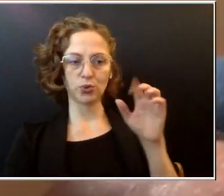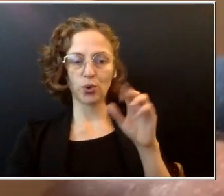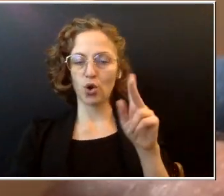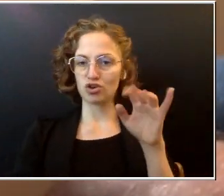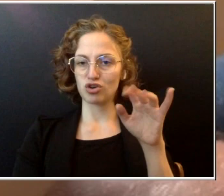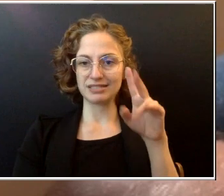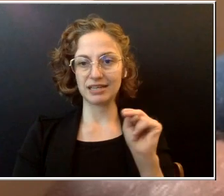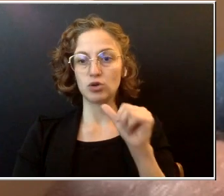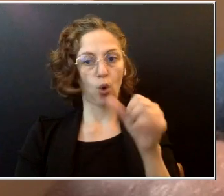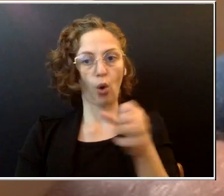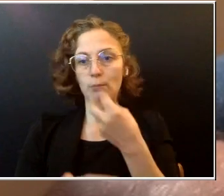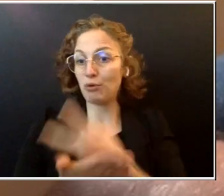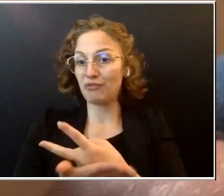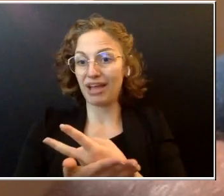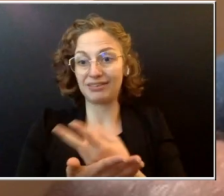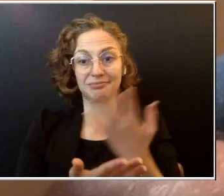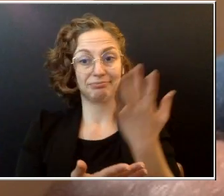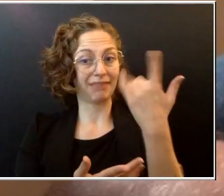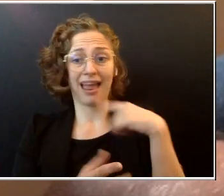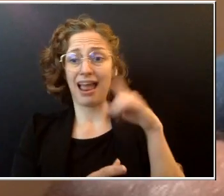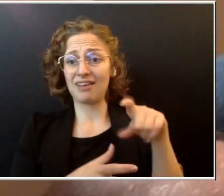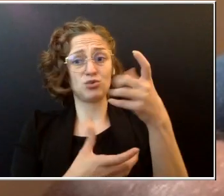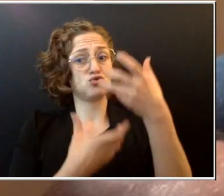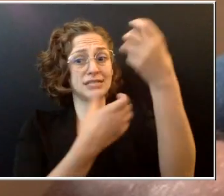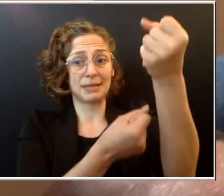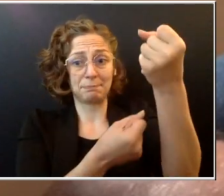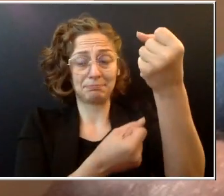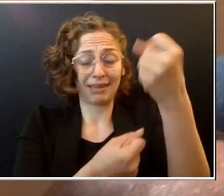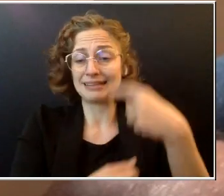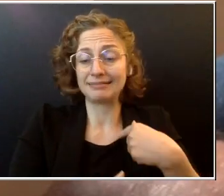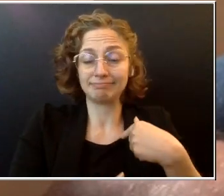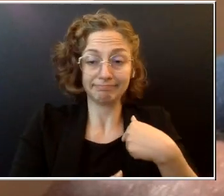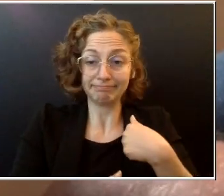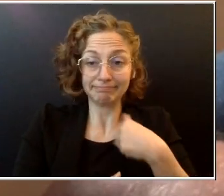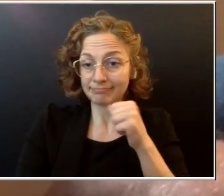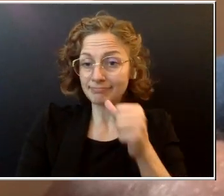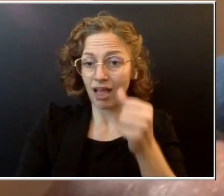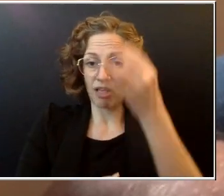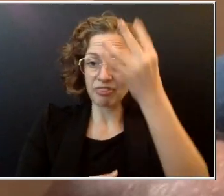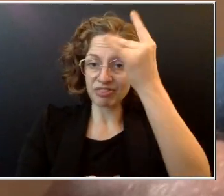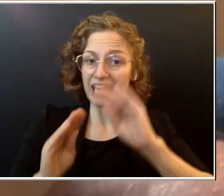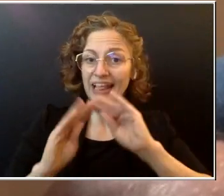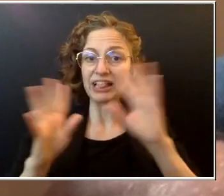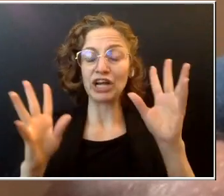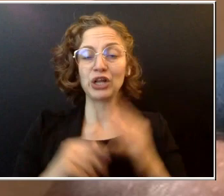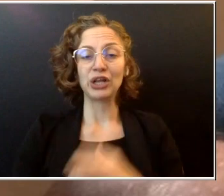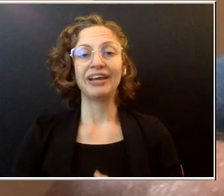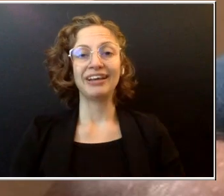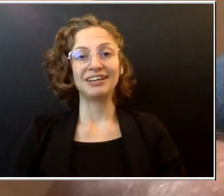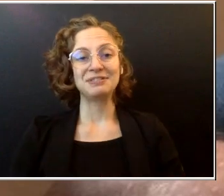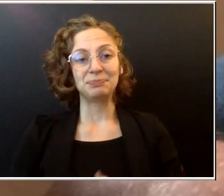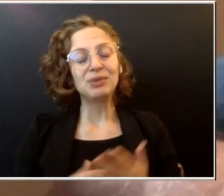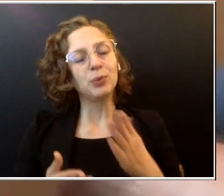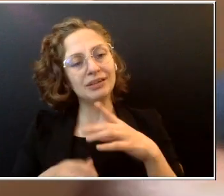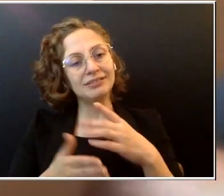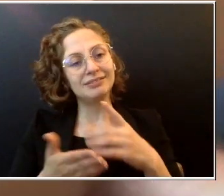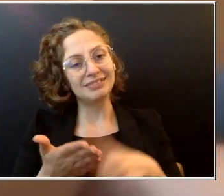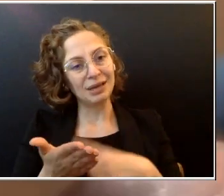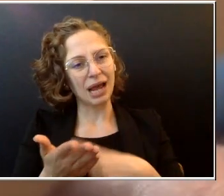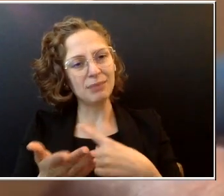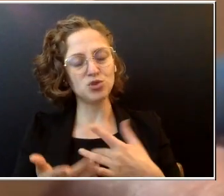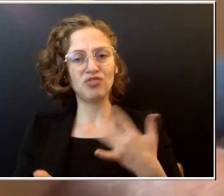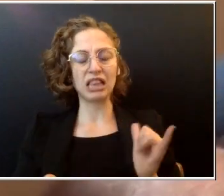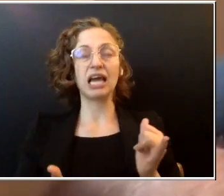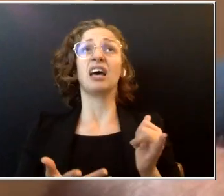going. You know, there were times when I could have given up or stopped fighting, but you just have to keep going because you never know what's on the other side. And for